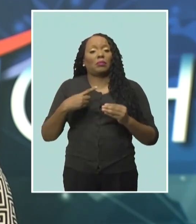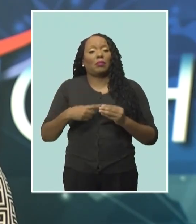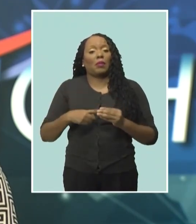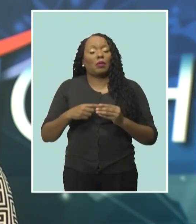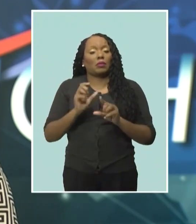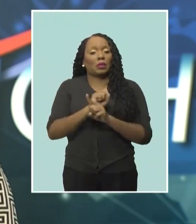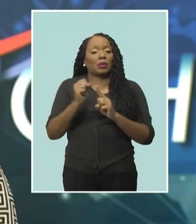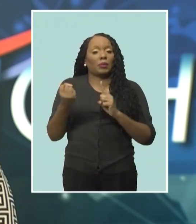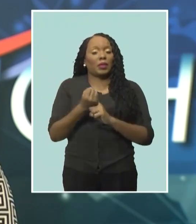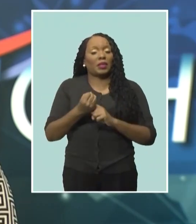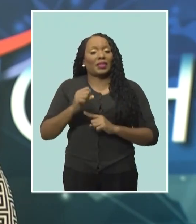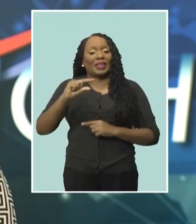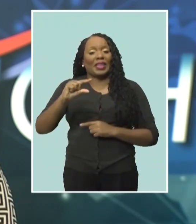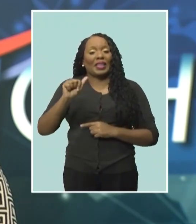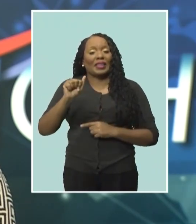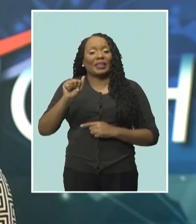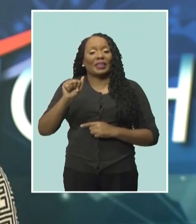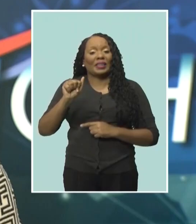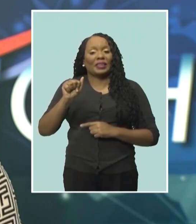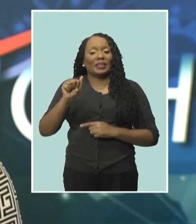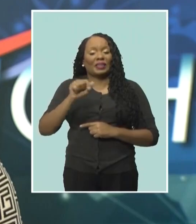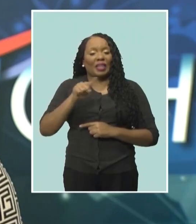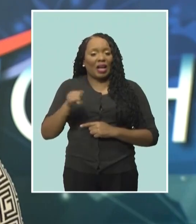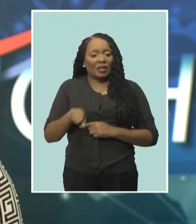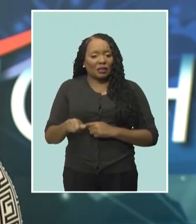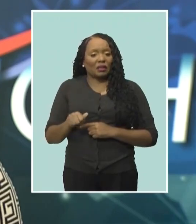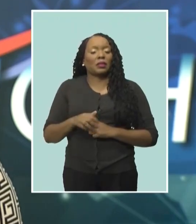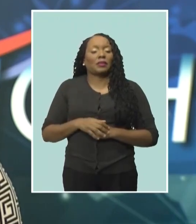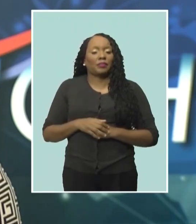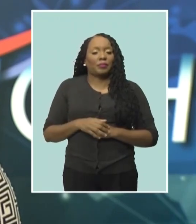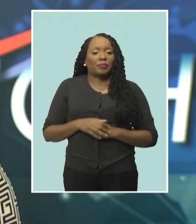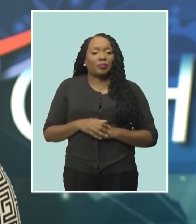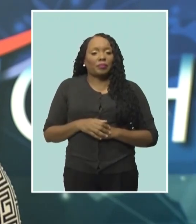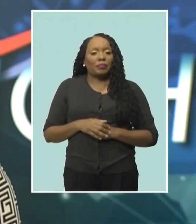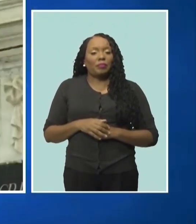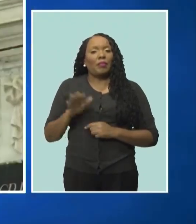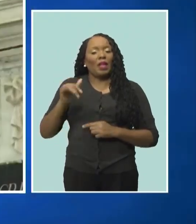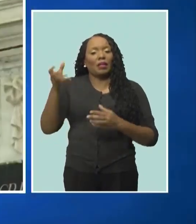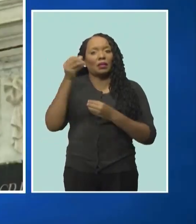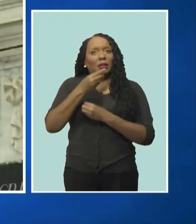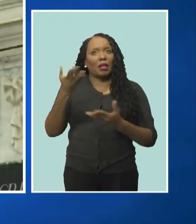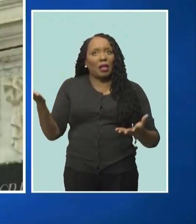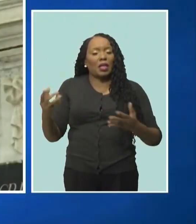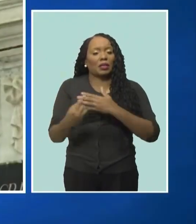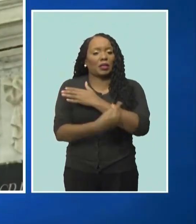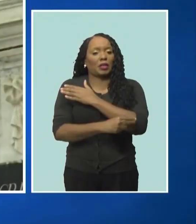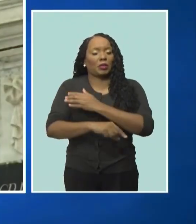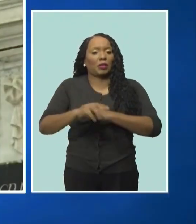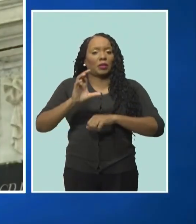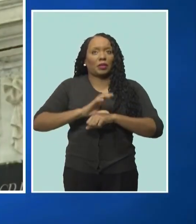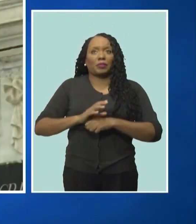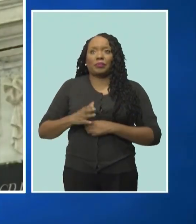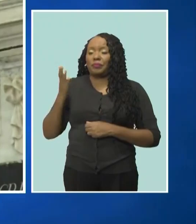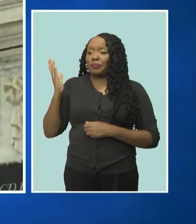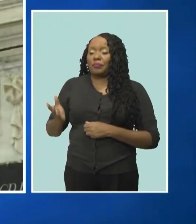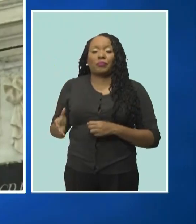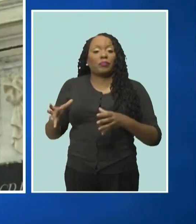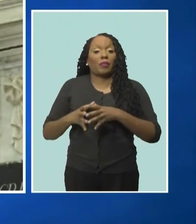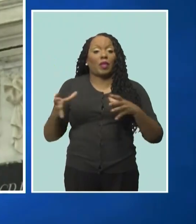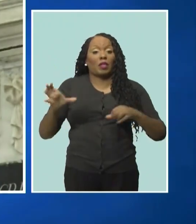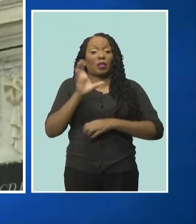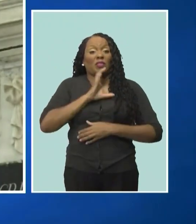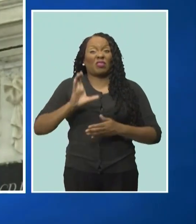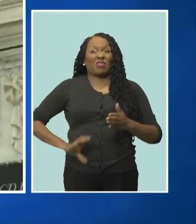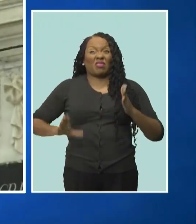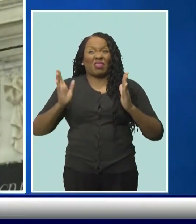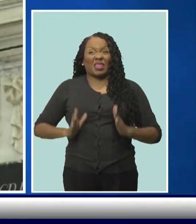message was conveyed during a service at the St. George Parish Church. You have many Christians in the Bible Belt of the USA who